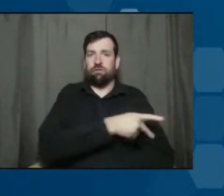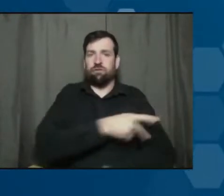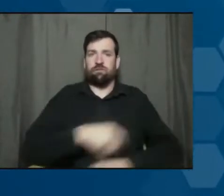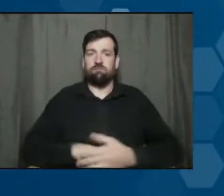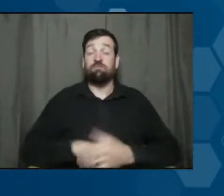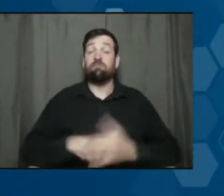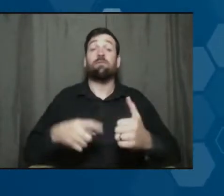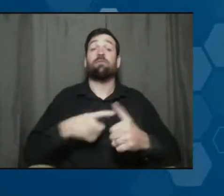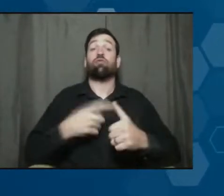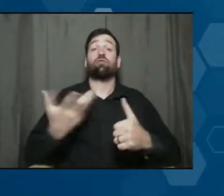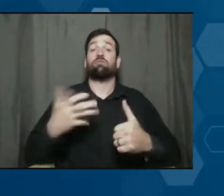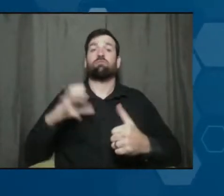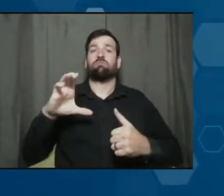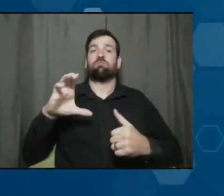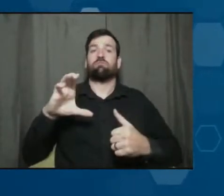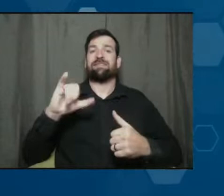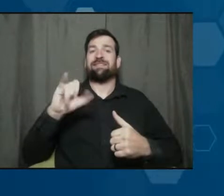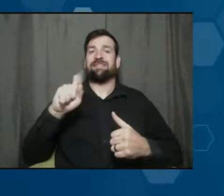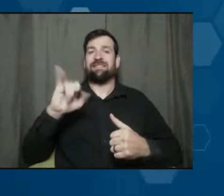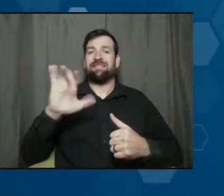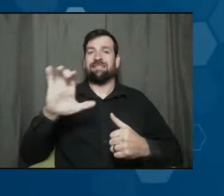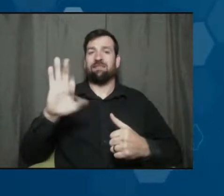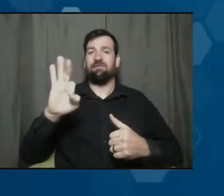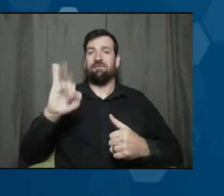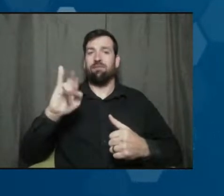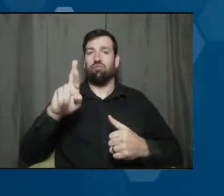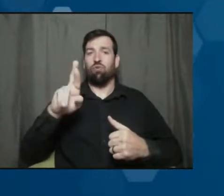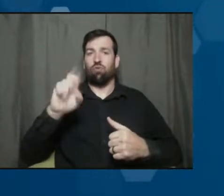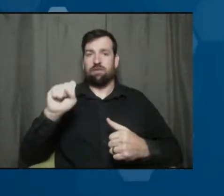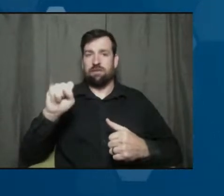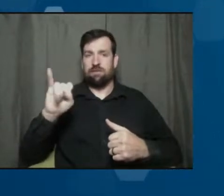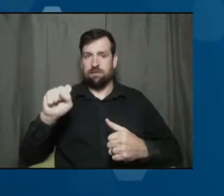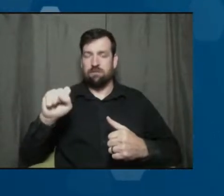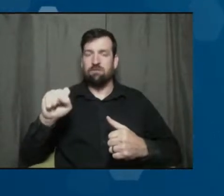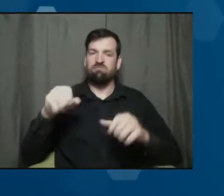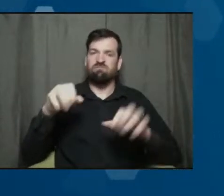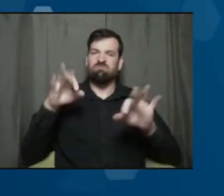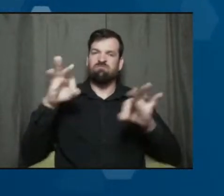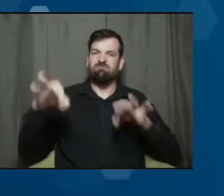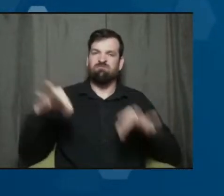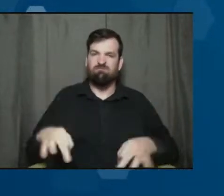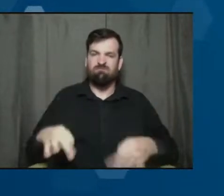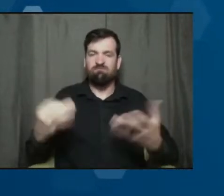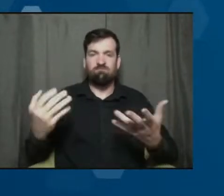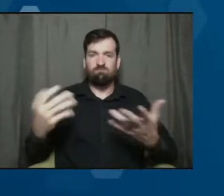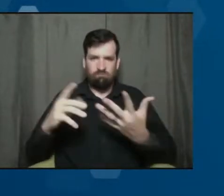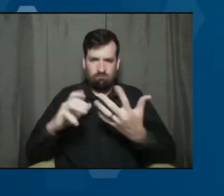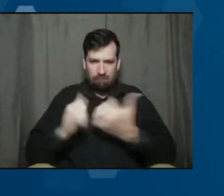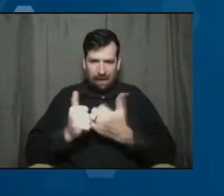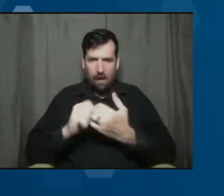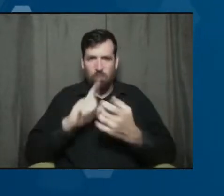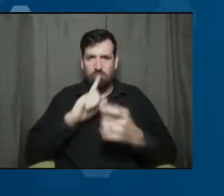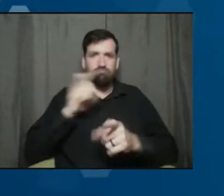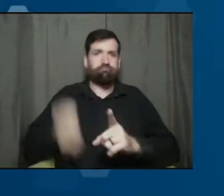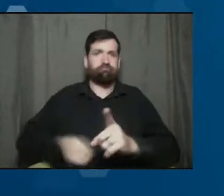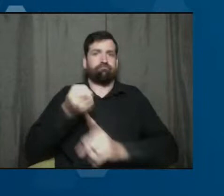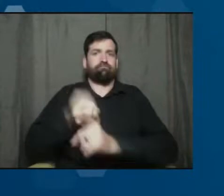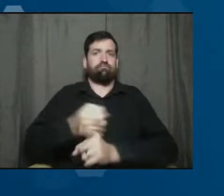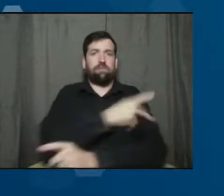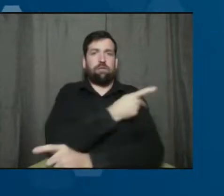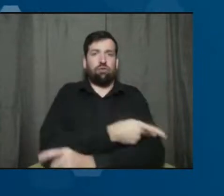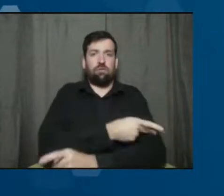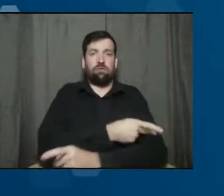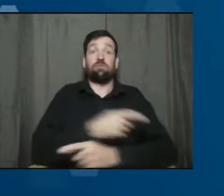by defining cystic fibrosis. I'm going to start with a little discussion about how CF actually affects patients. Okay, here it is. I made